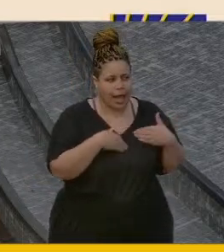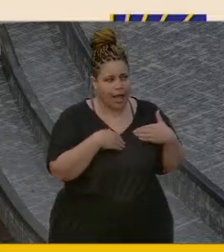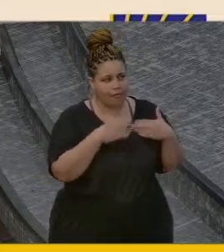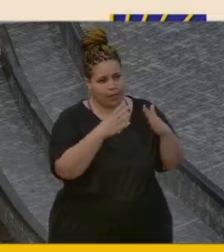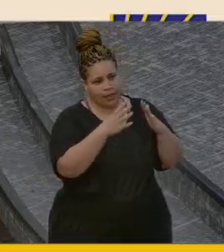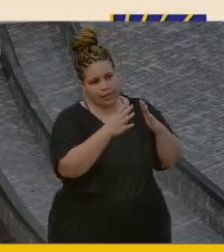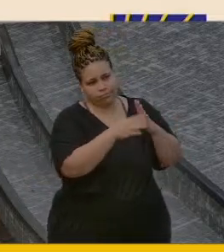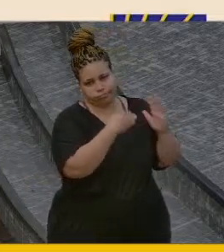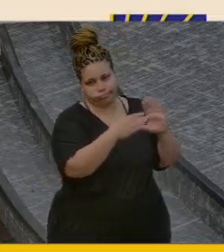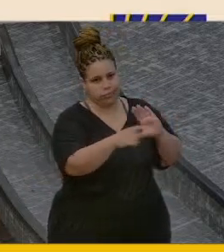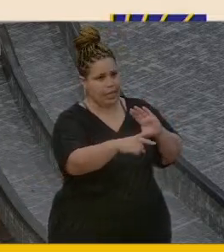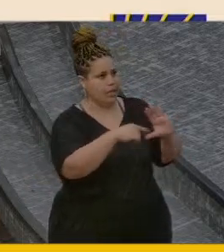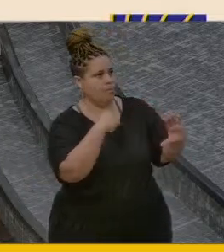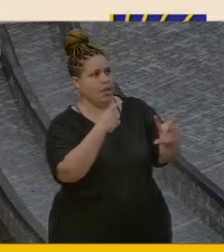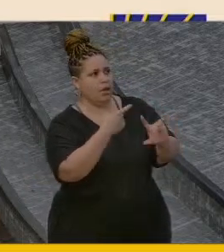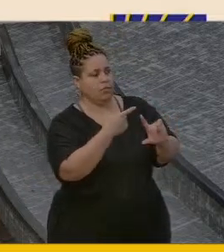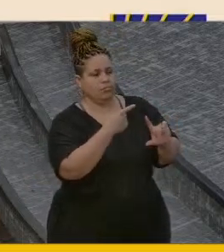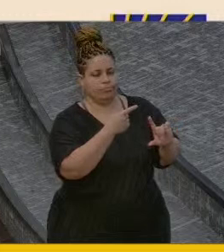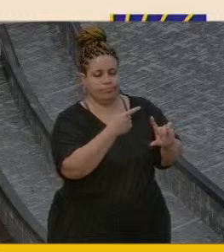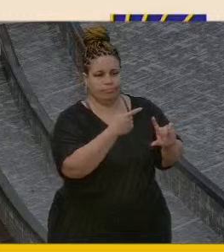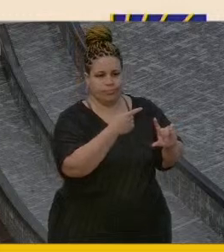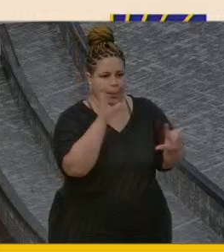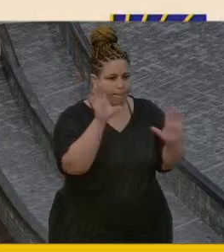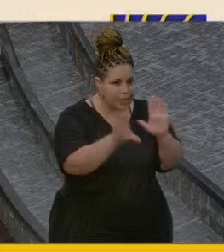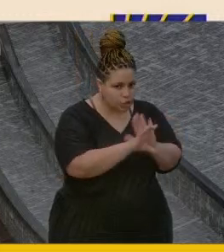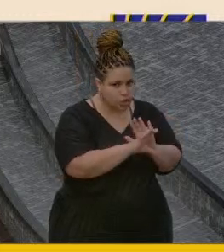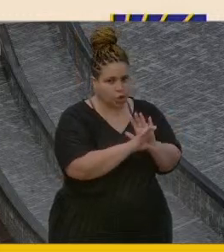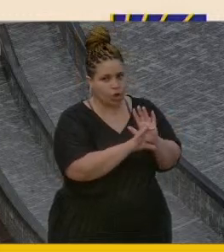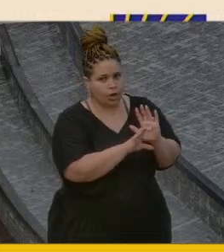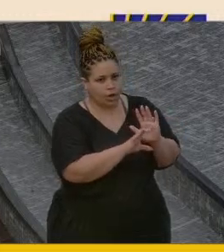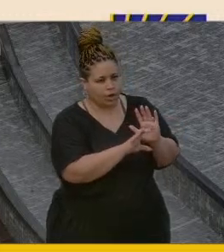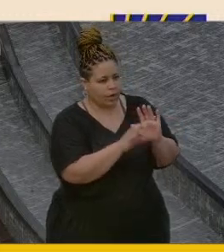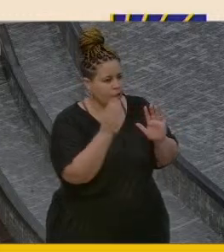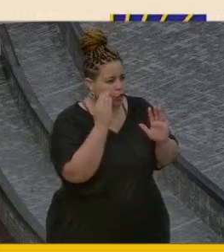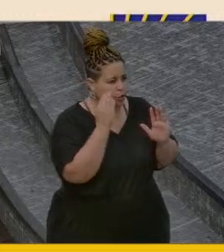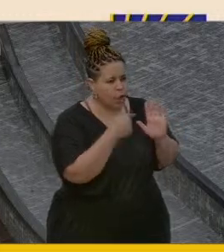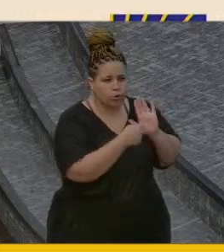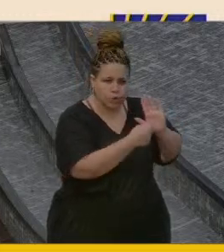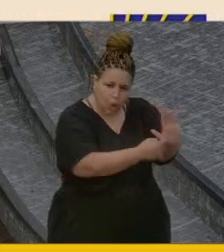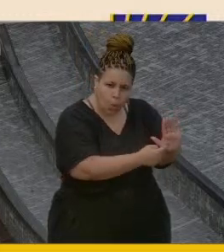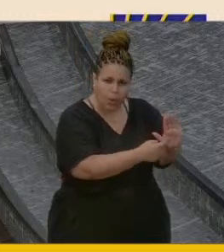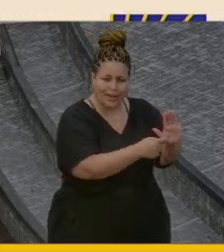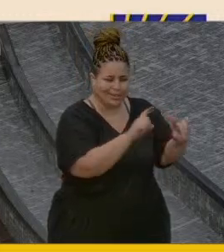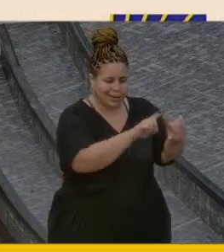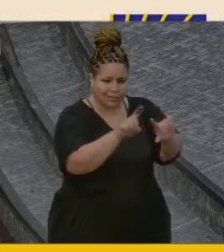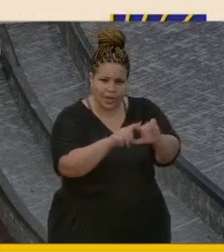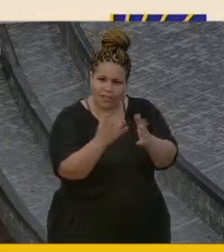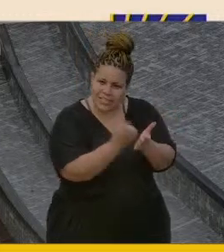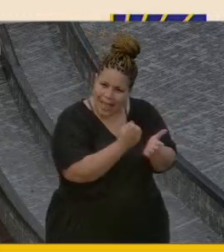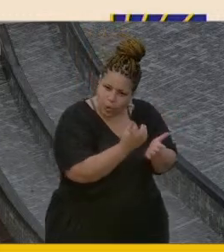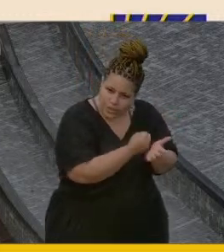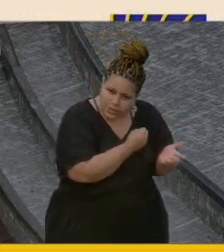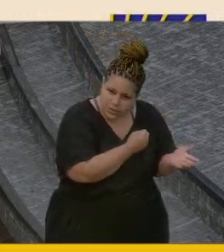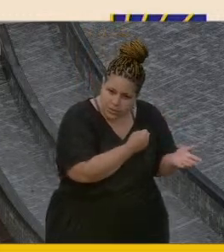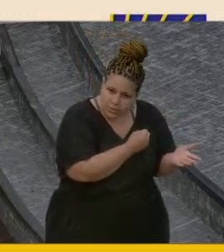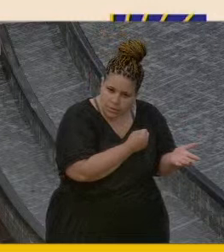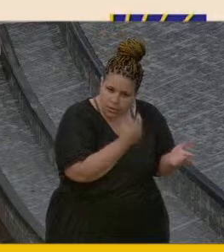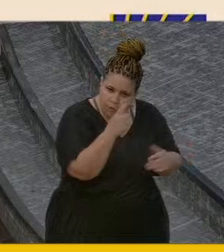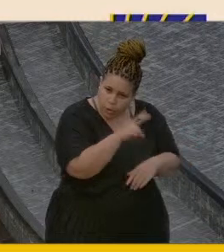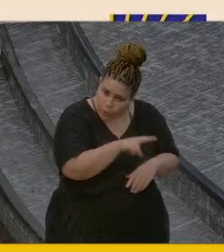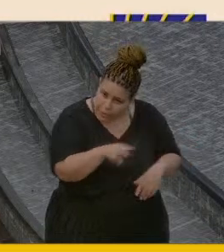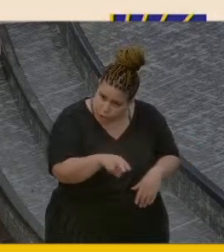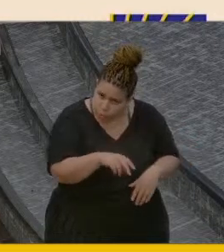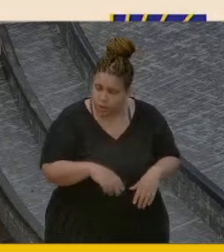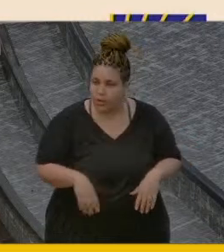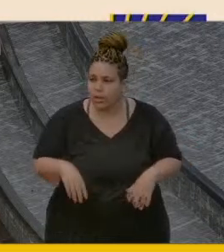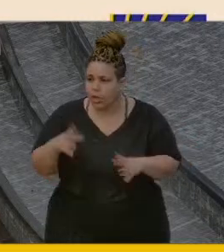salaries across the board for 22 so that we'll have something to compare that to in 23? So would you like just a comparison